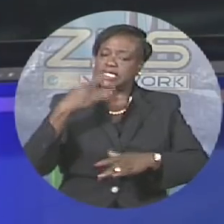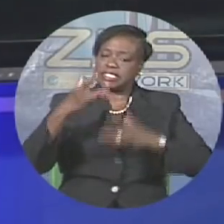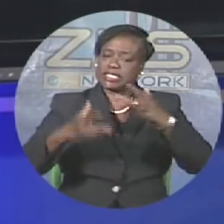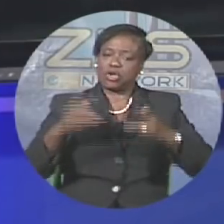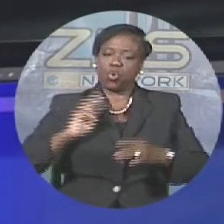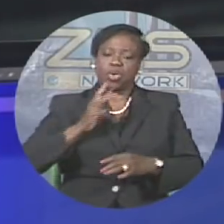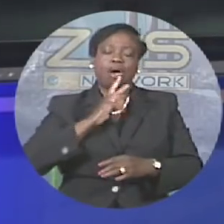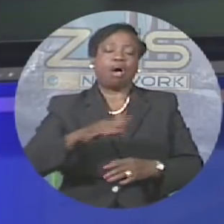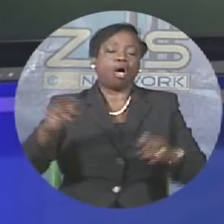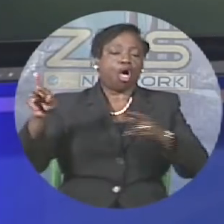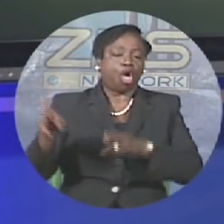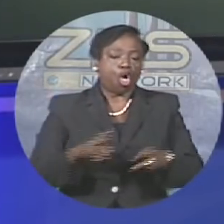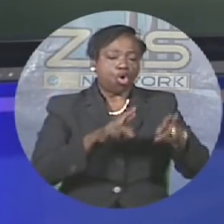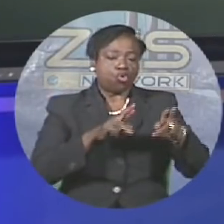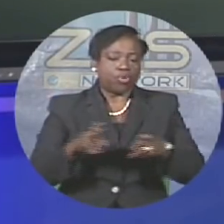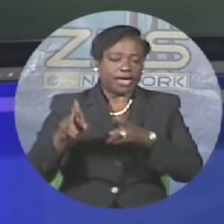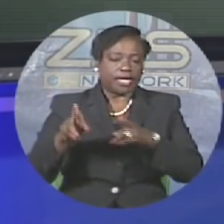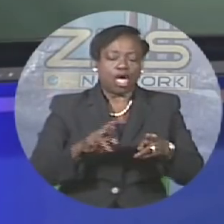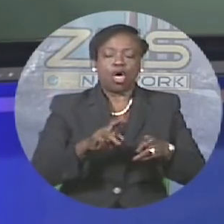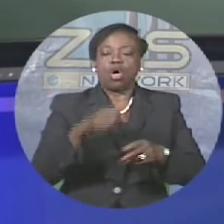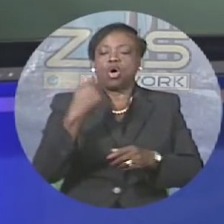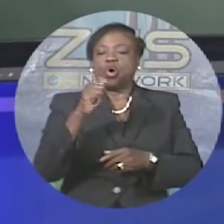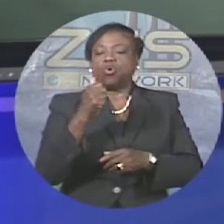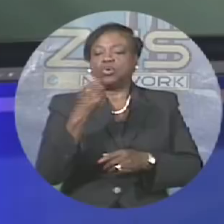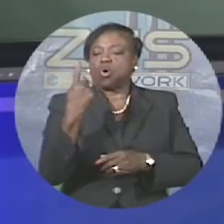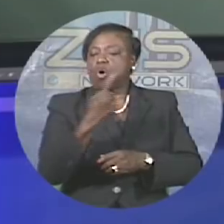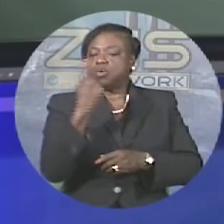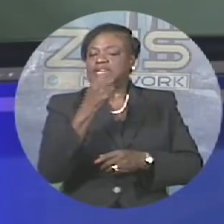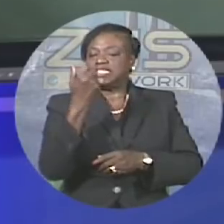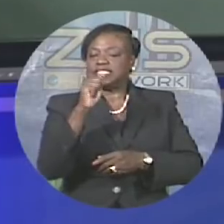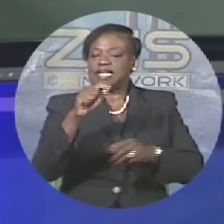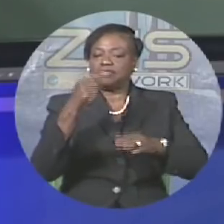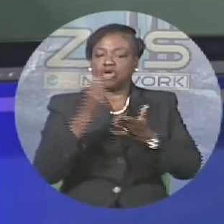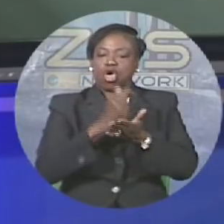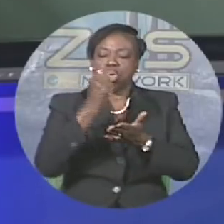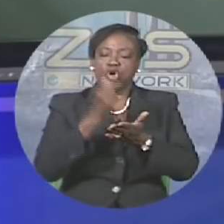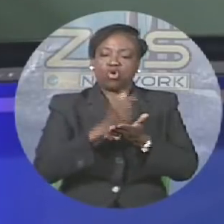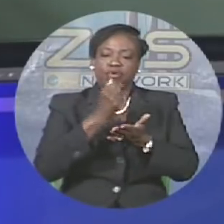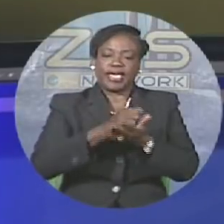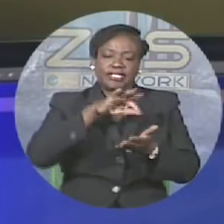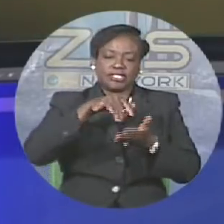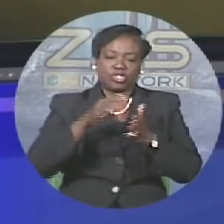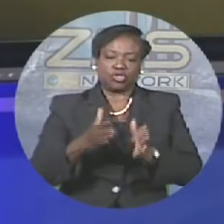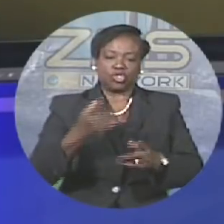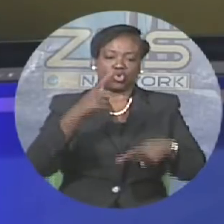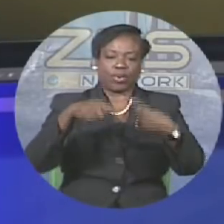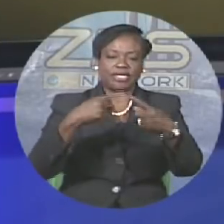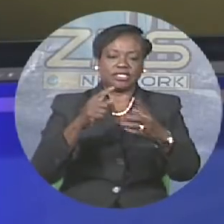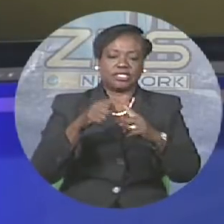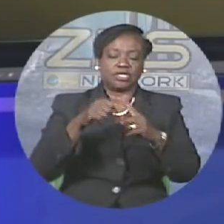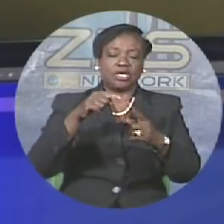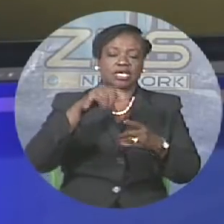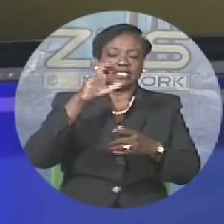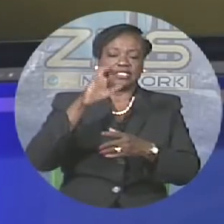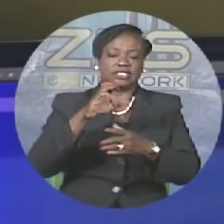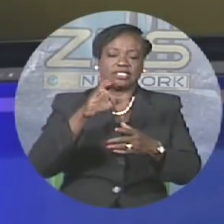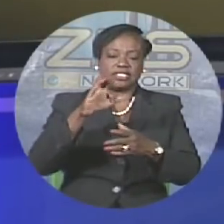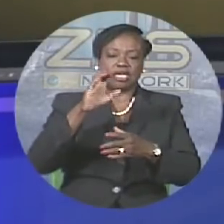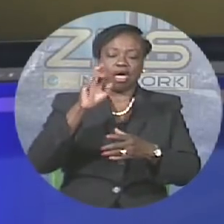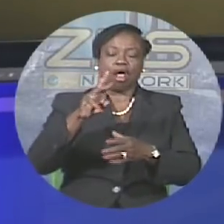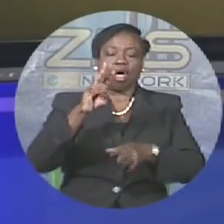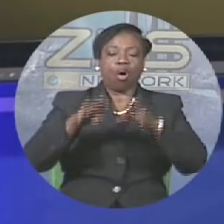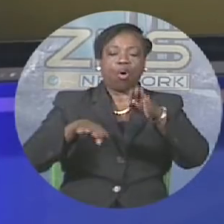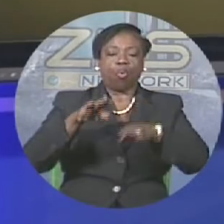Well, only 10th grade students went to the C.R. Walker Secondary School this morning to begin their first day of high school. When they arrived on the Blue Hill Road and Market